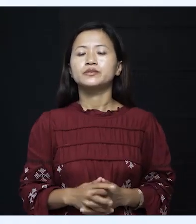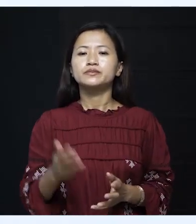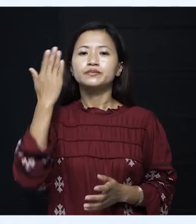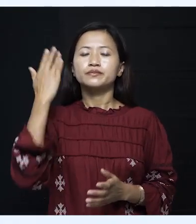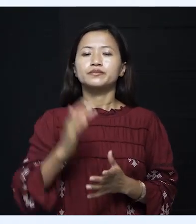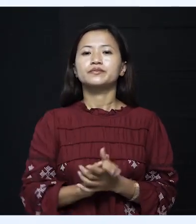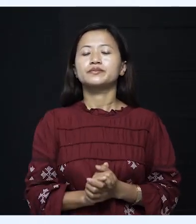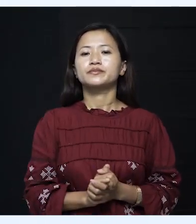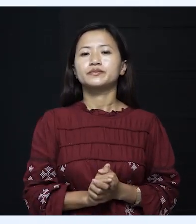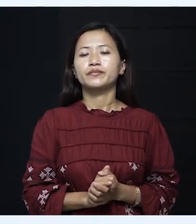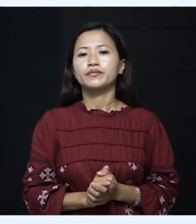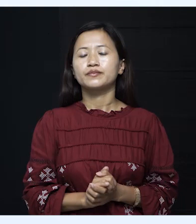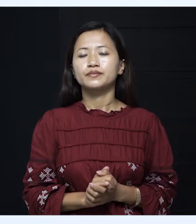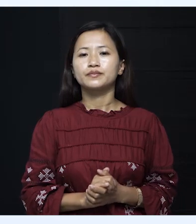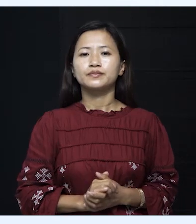before